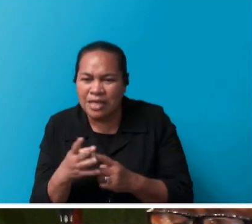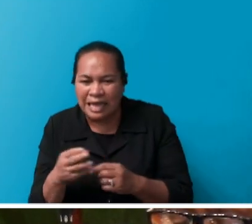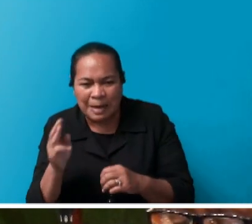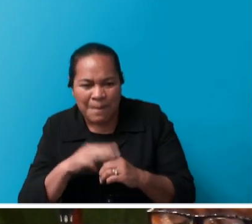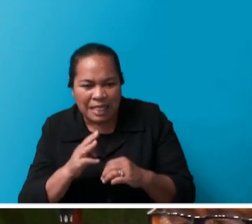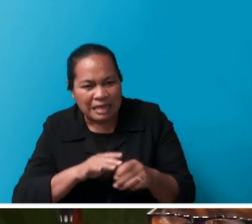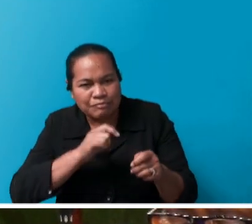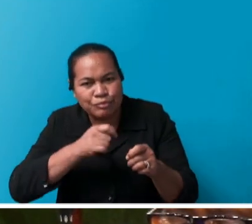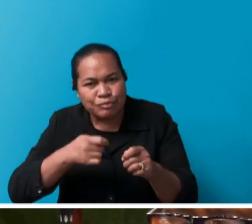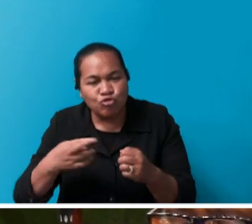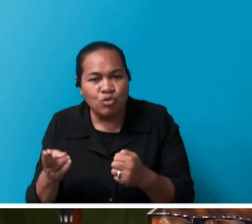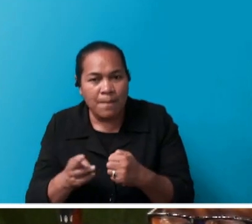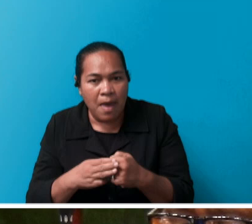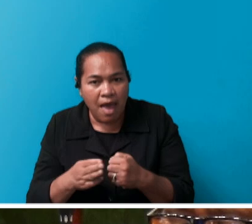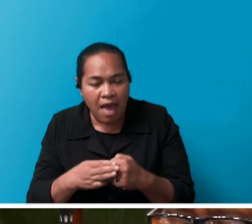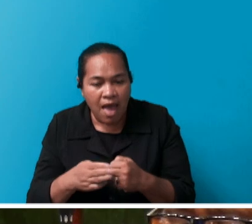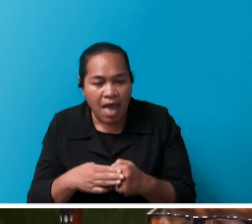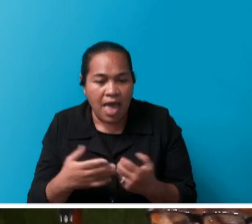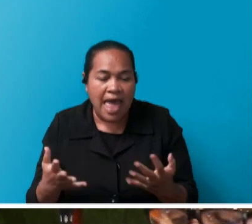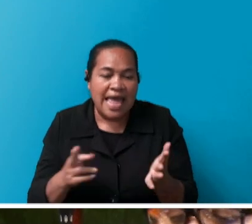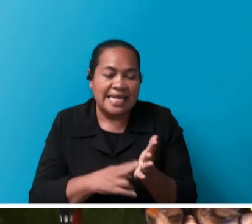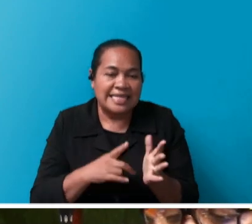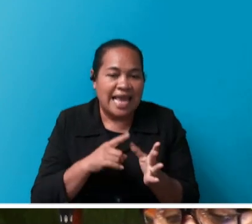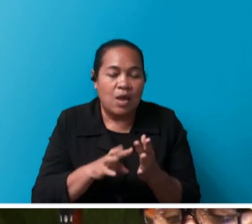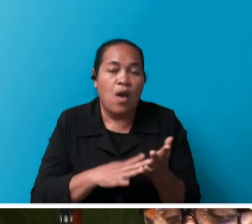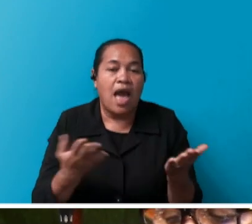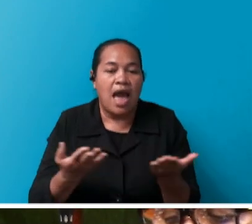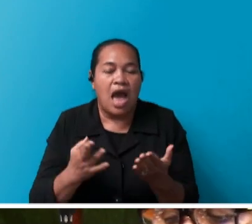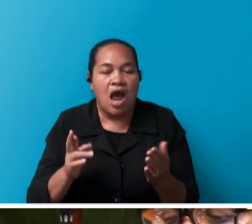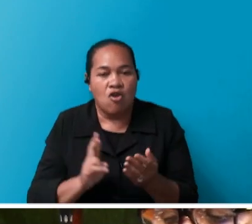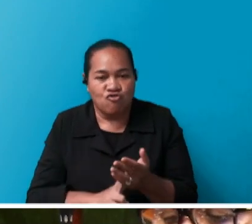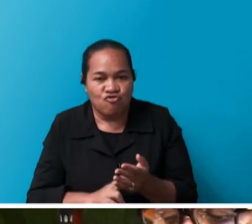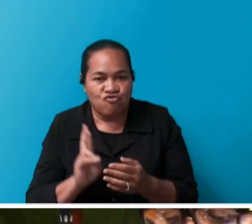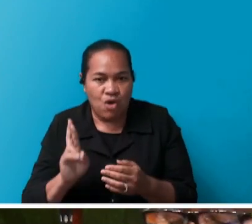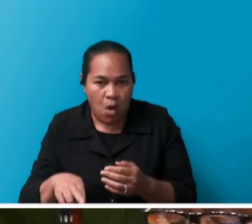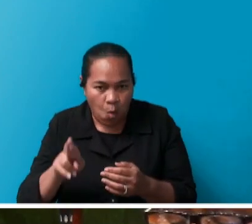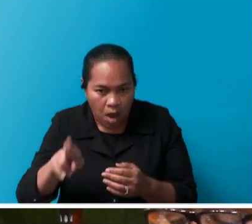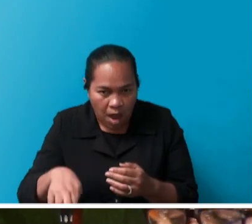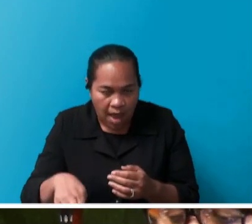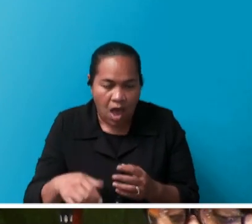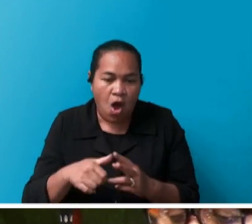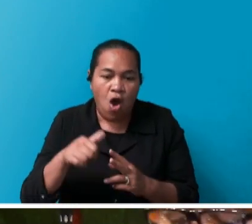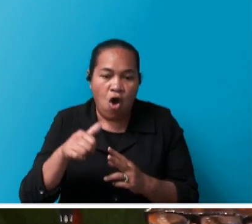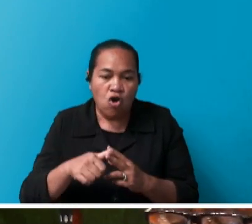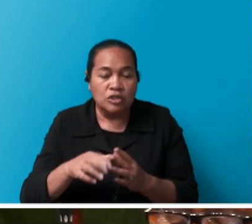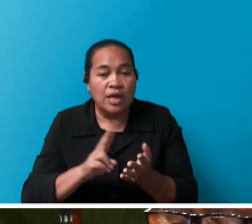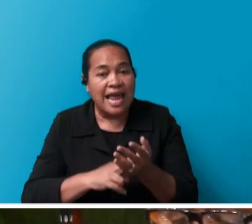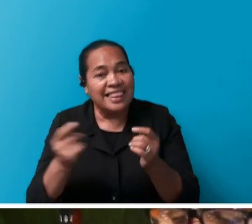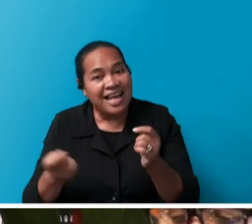repair at Naililili Nursing Station in Rewa, Nasongo Nursing Station in the interior of